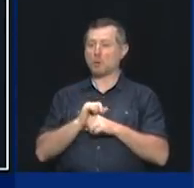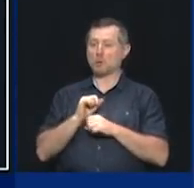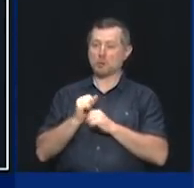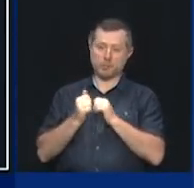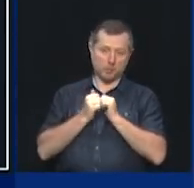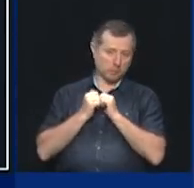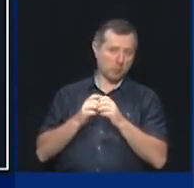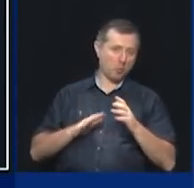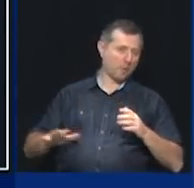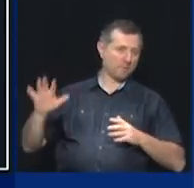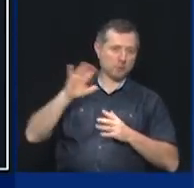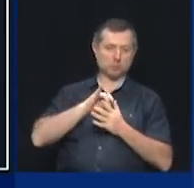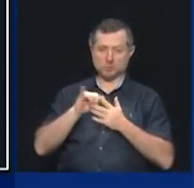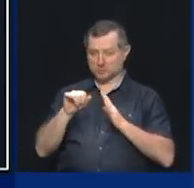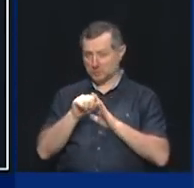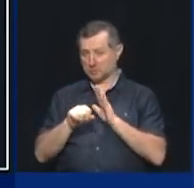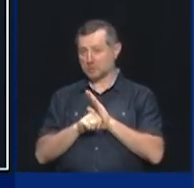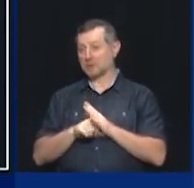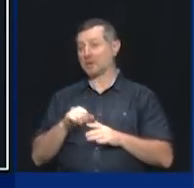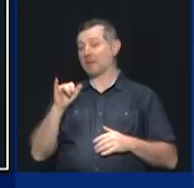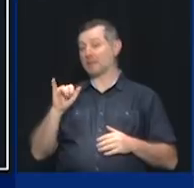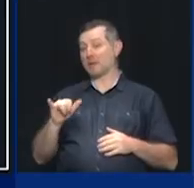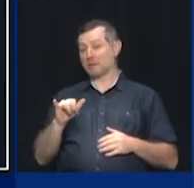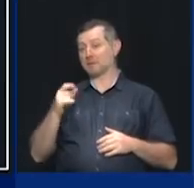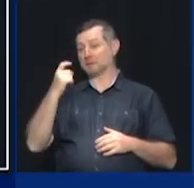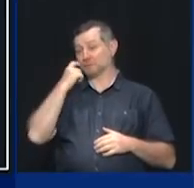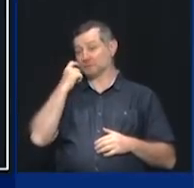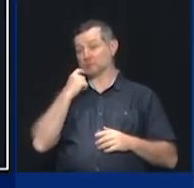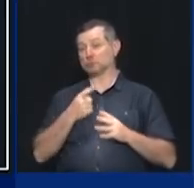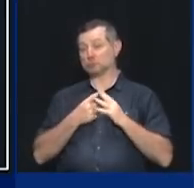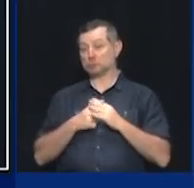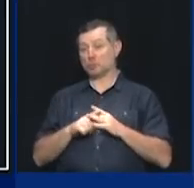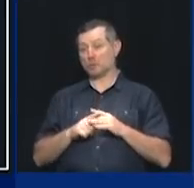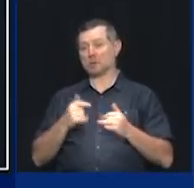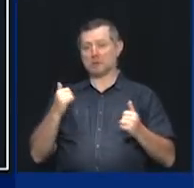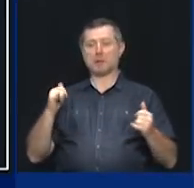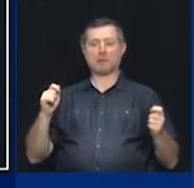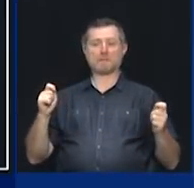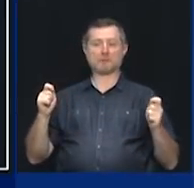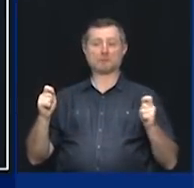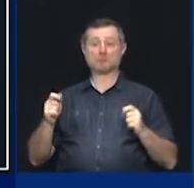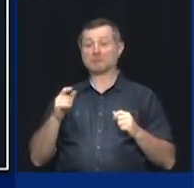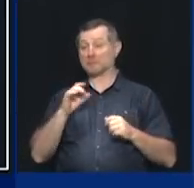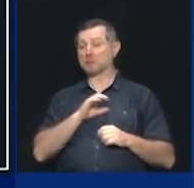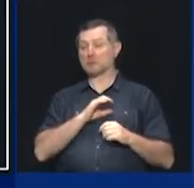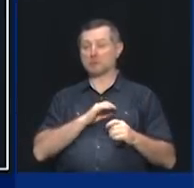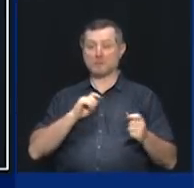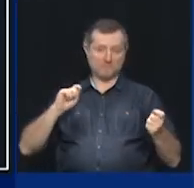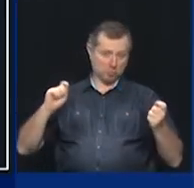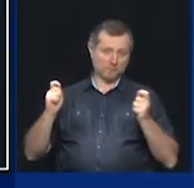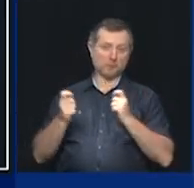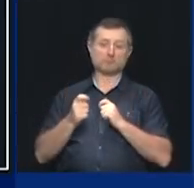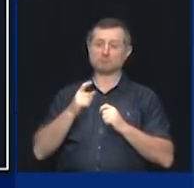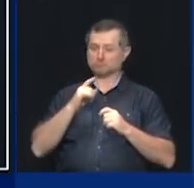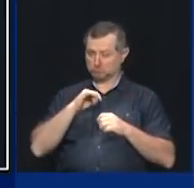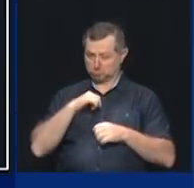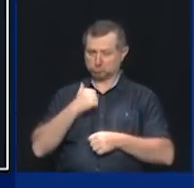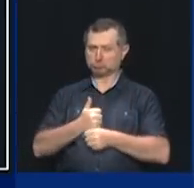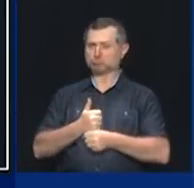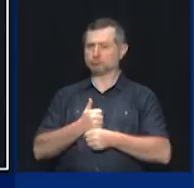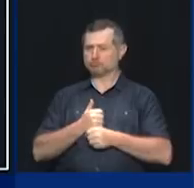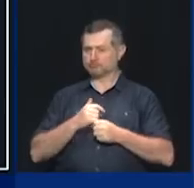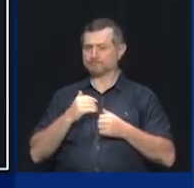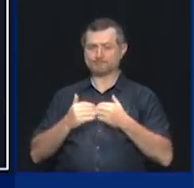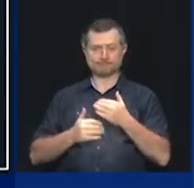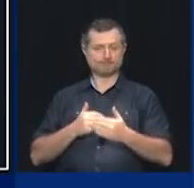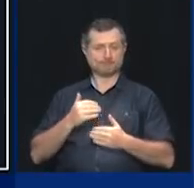start. It was a start. And now those reforms are starting to be implemented. But we have to do more. And